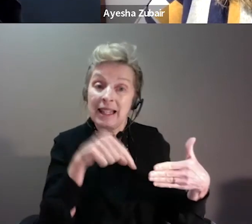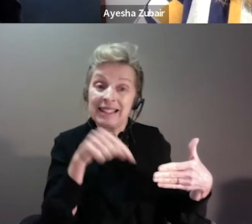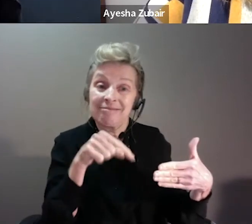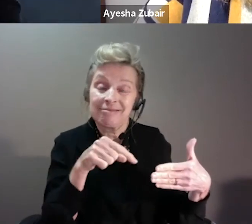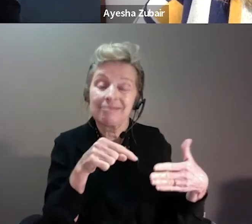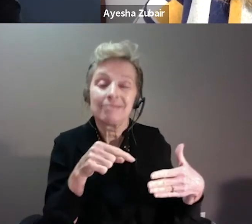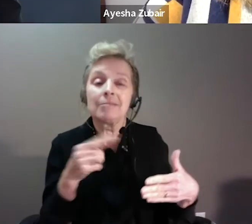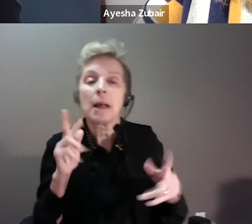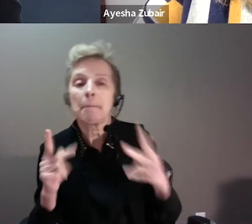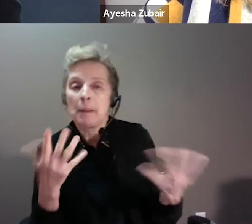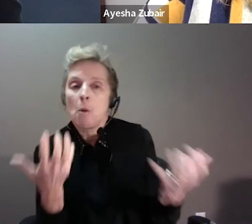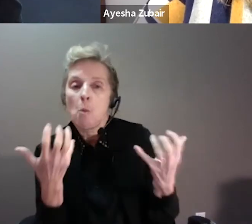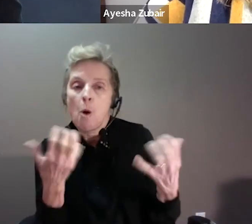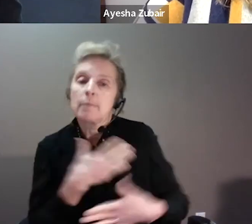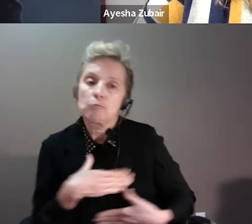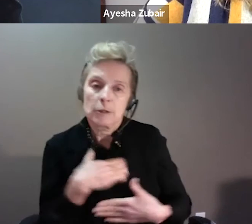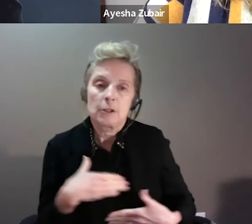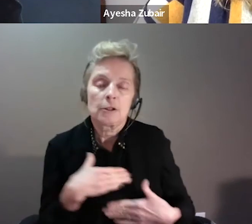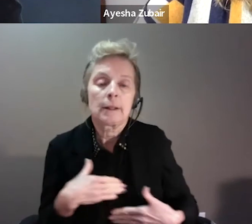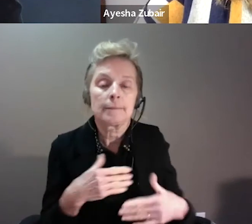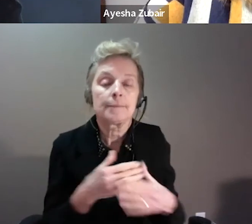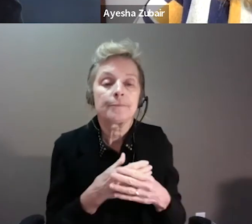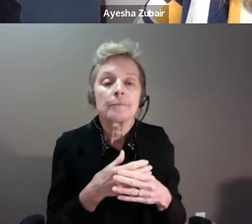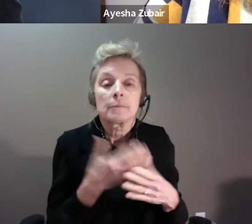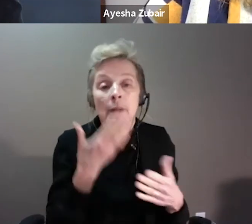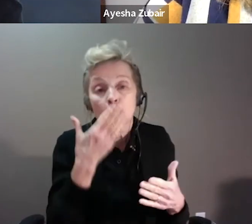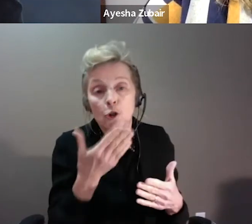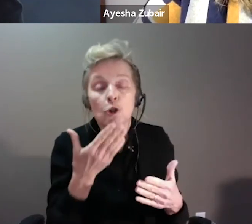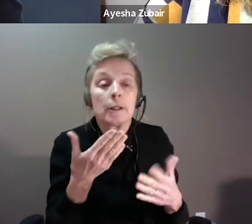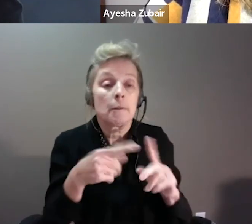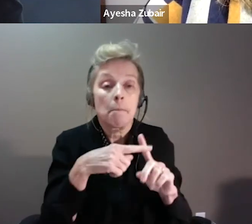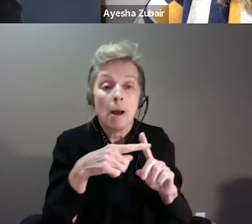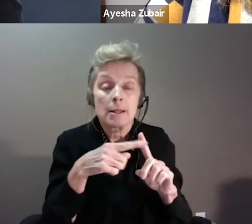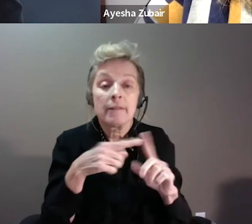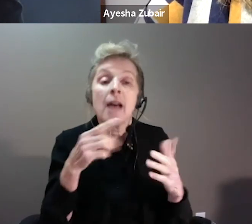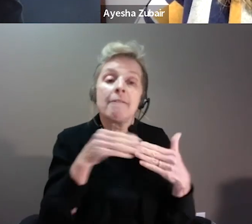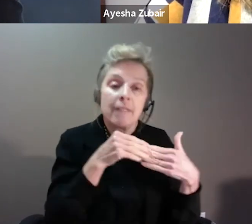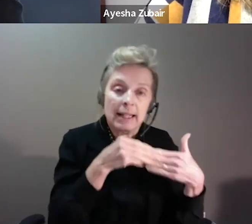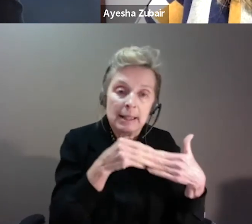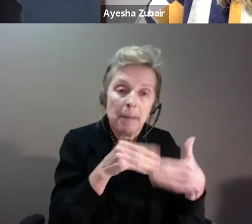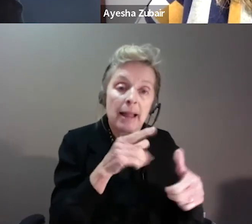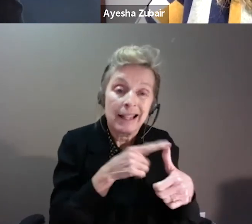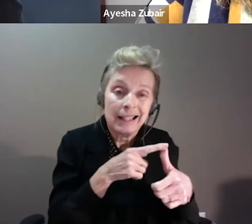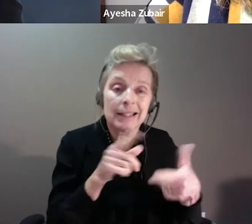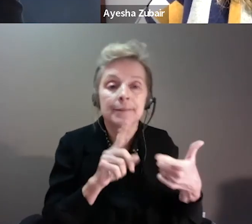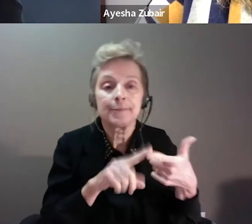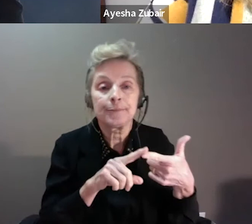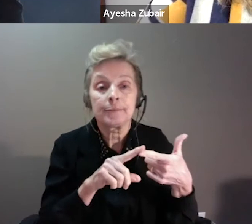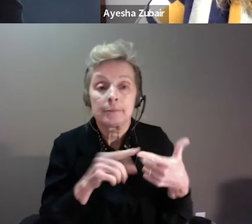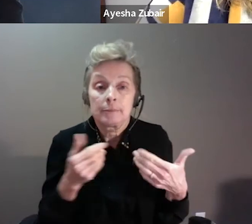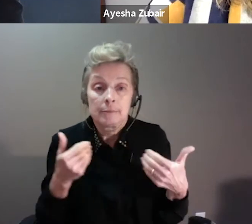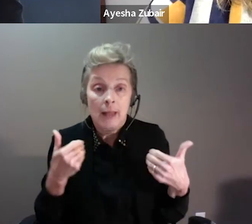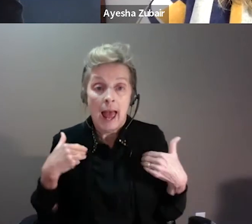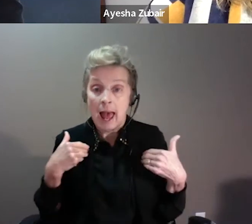appreciate. And I think there's a lot of good things that come with that. Like, I think there's flexibility, there's ability to have what you need to